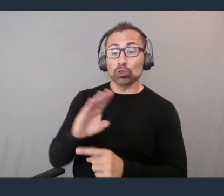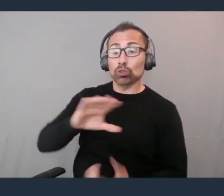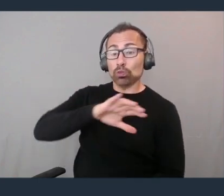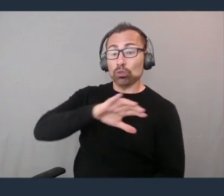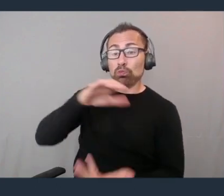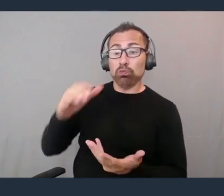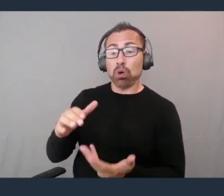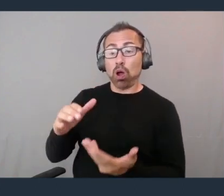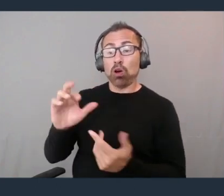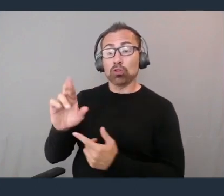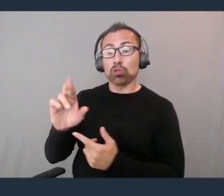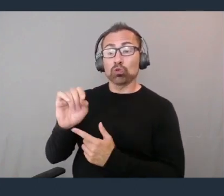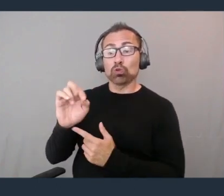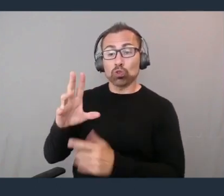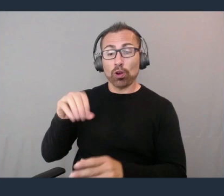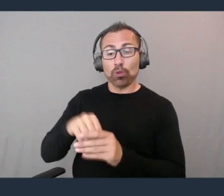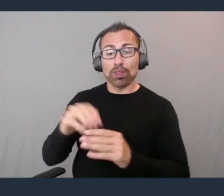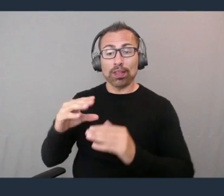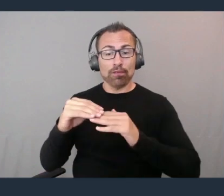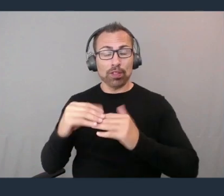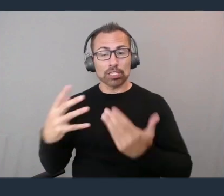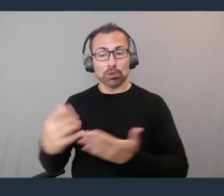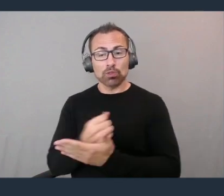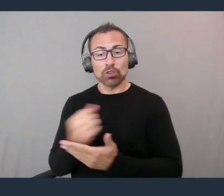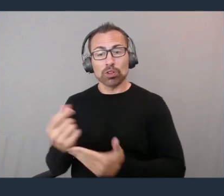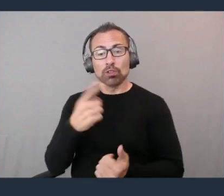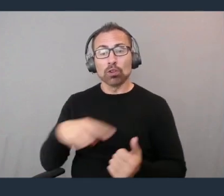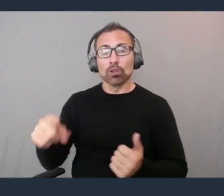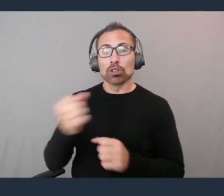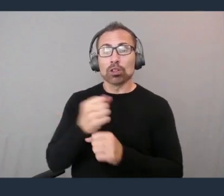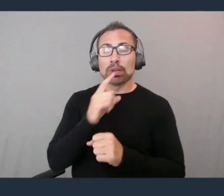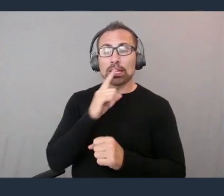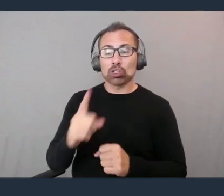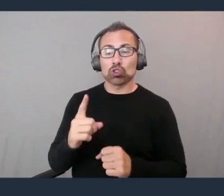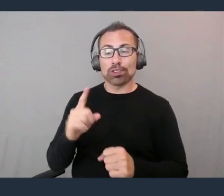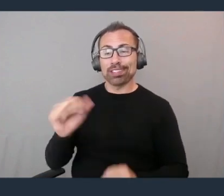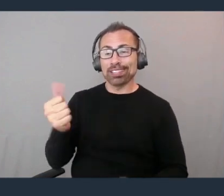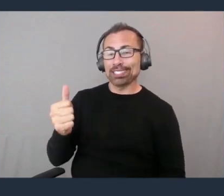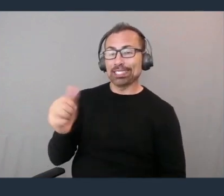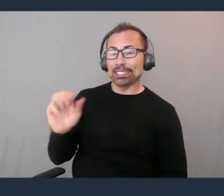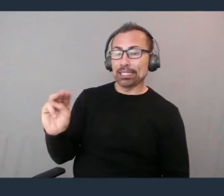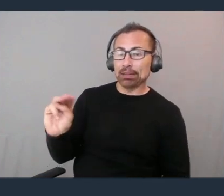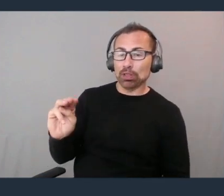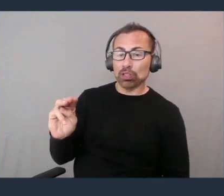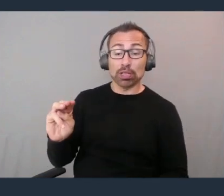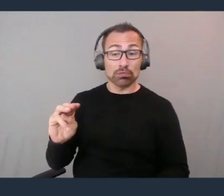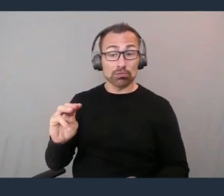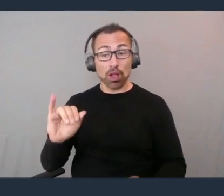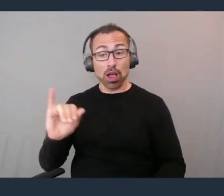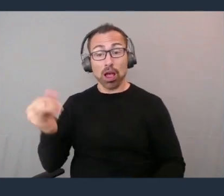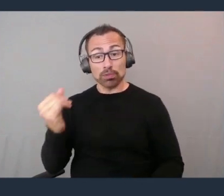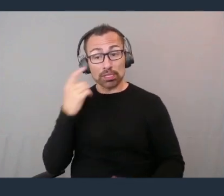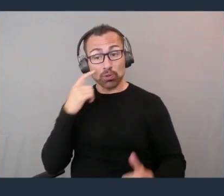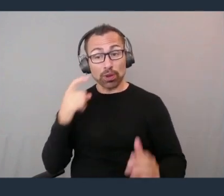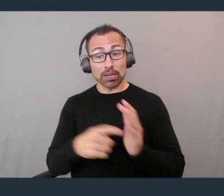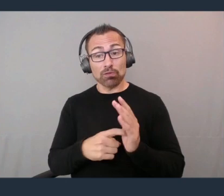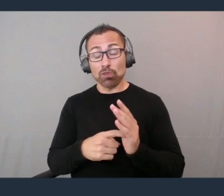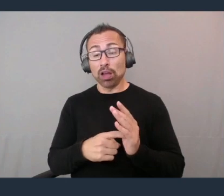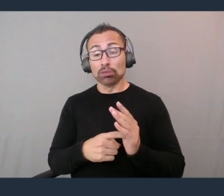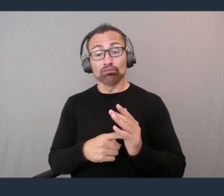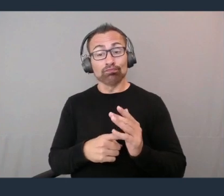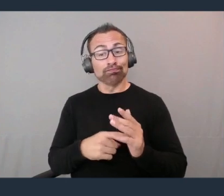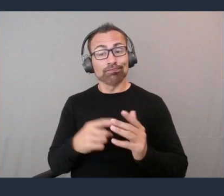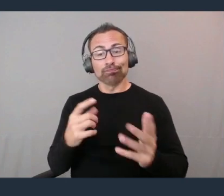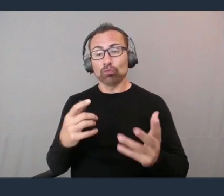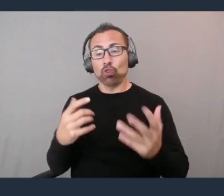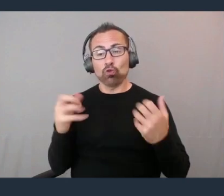Flexible Retrieval to initiate the restores for these 10 million objects that they identified, all for free. Next,